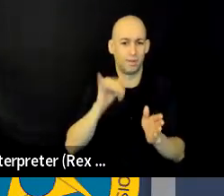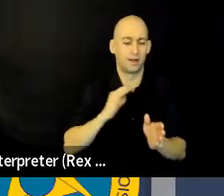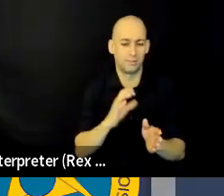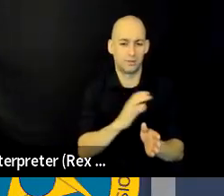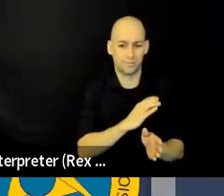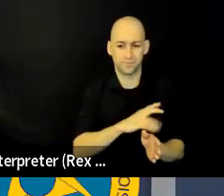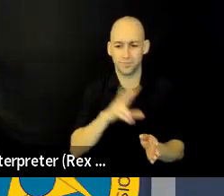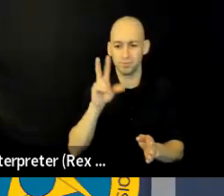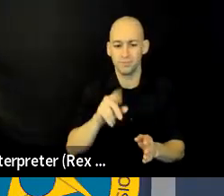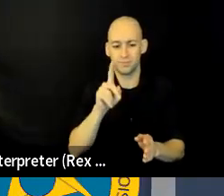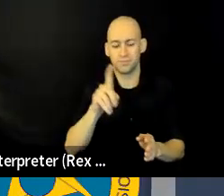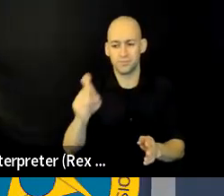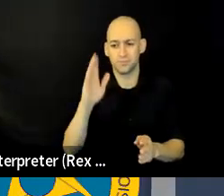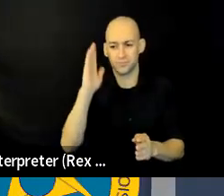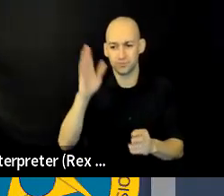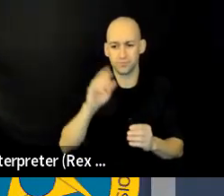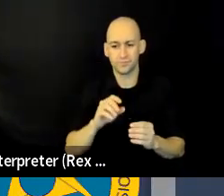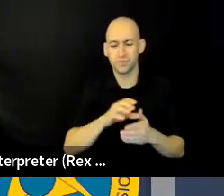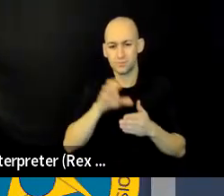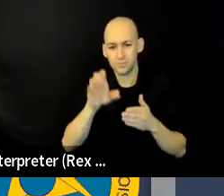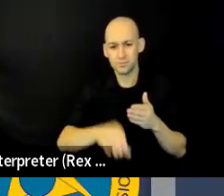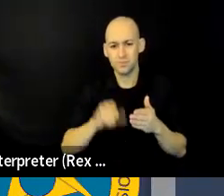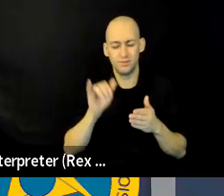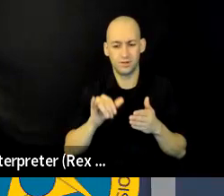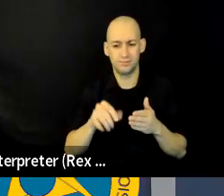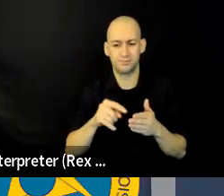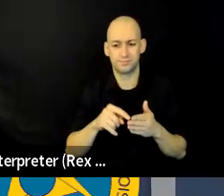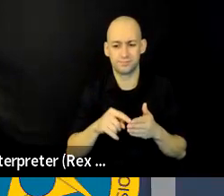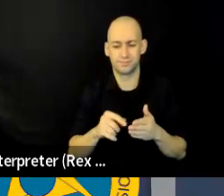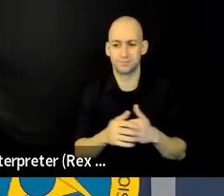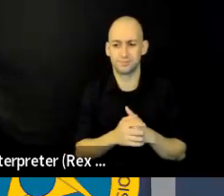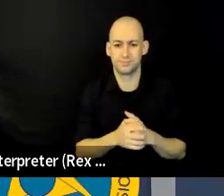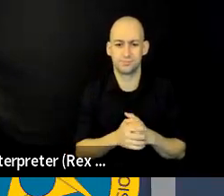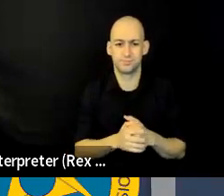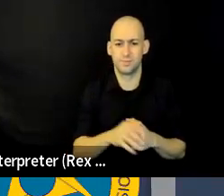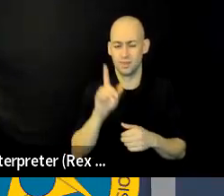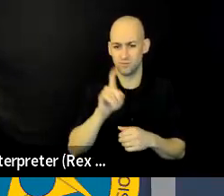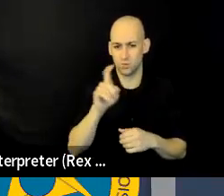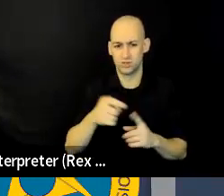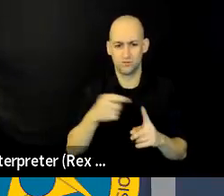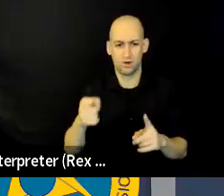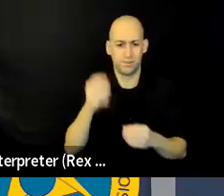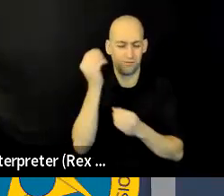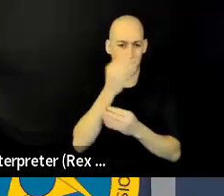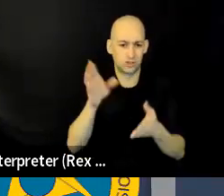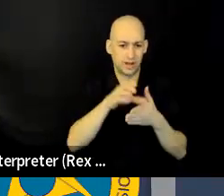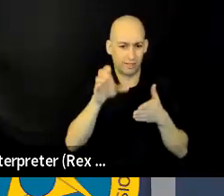questions, that will conclude the presentation of the information calendar. Do you have any questions from the information